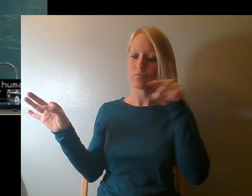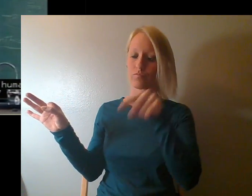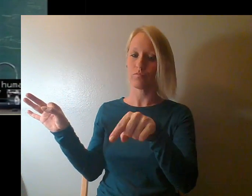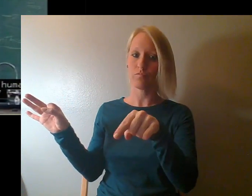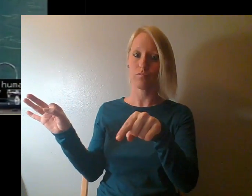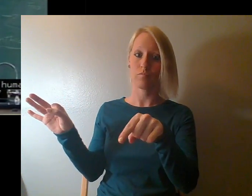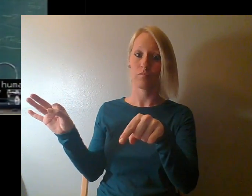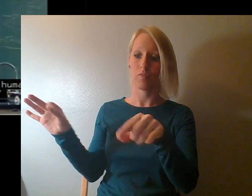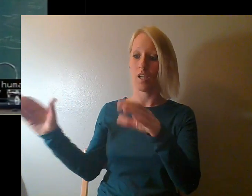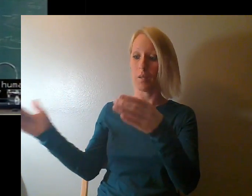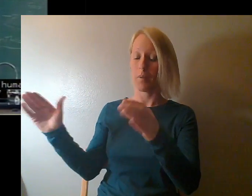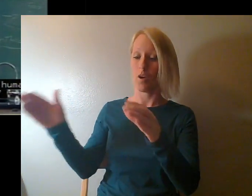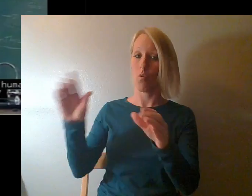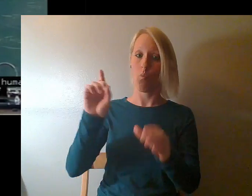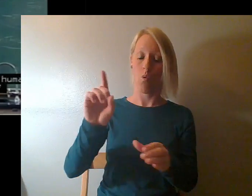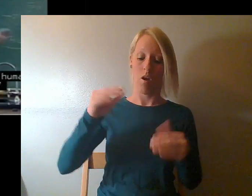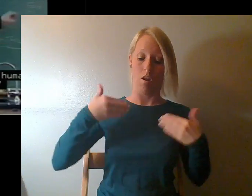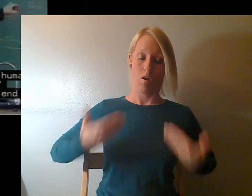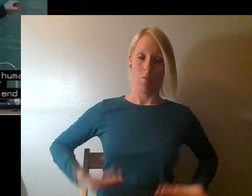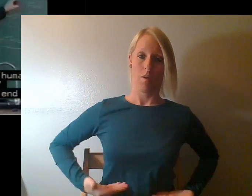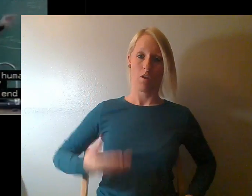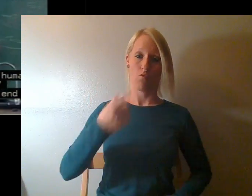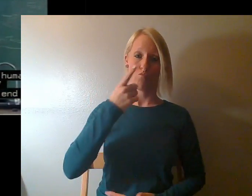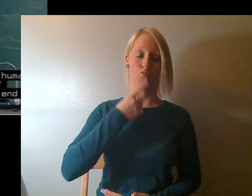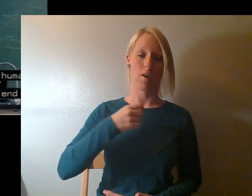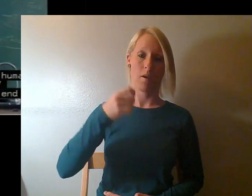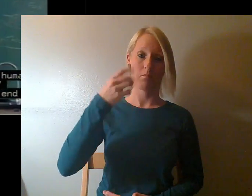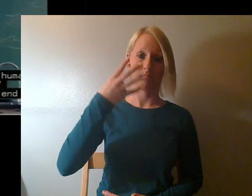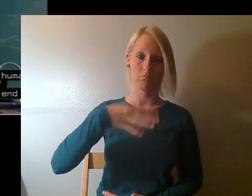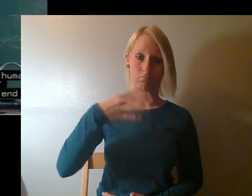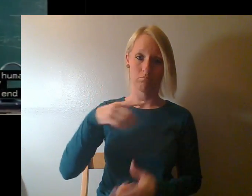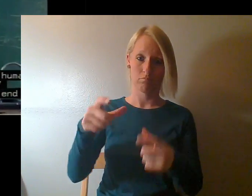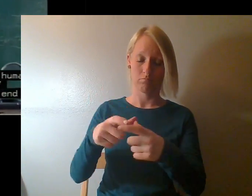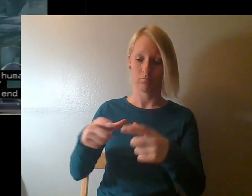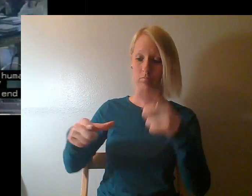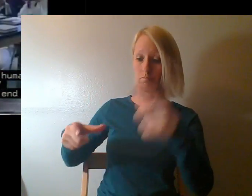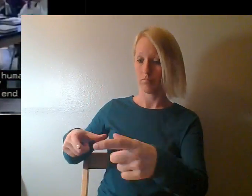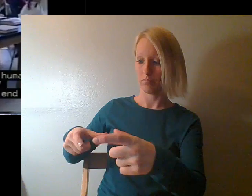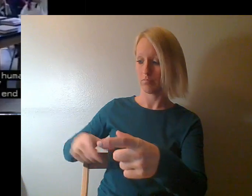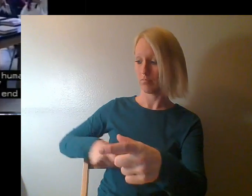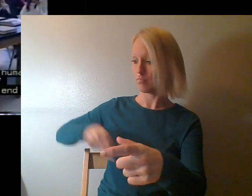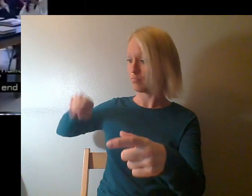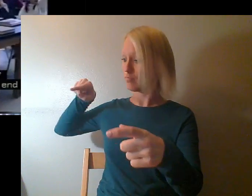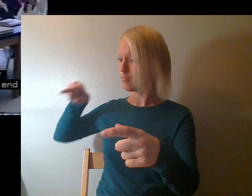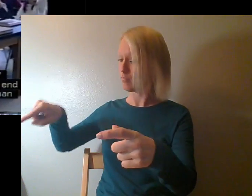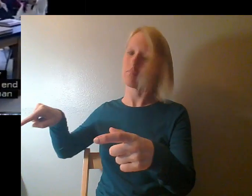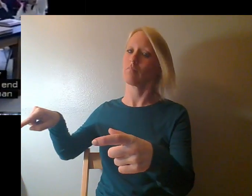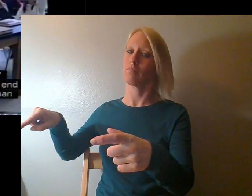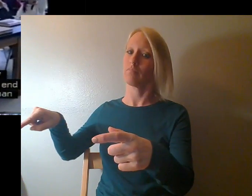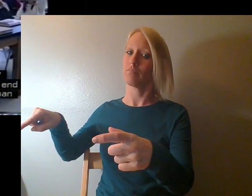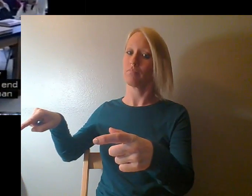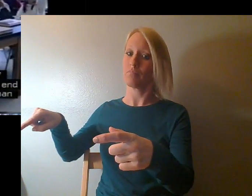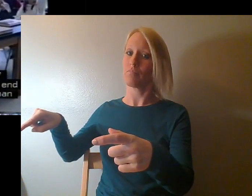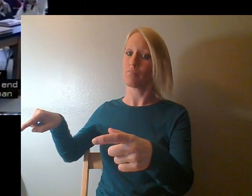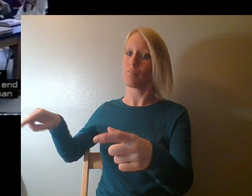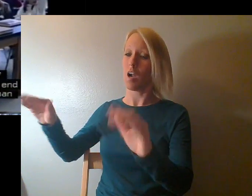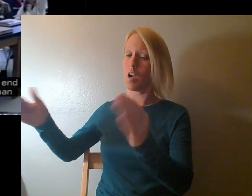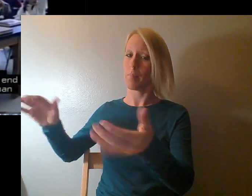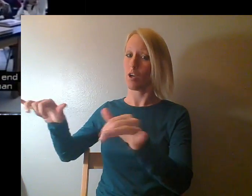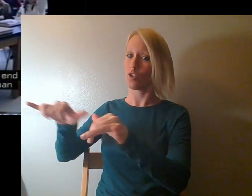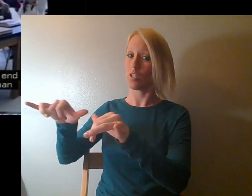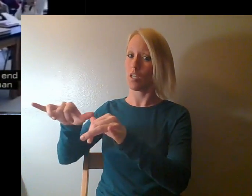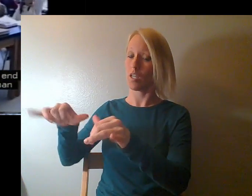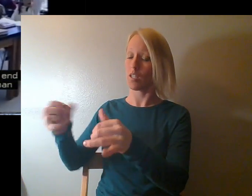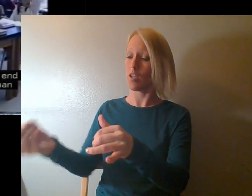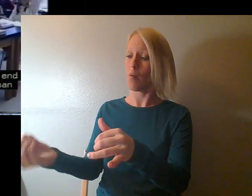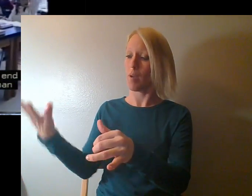cell, how many of these would it take end to end to go the length of one human red blood